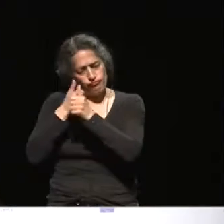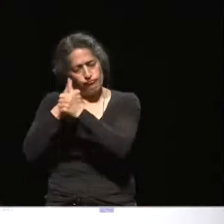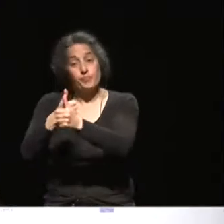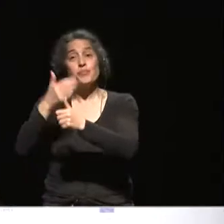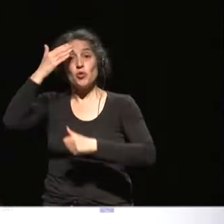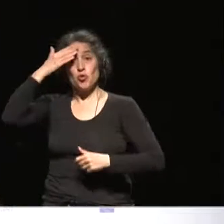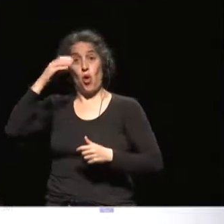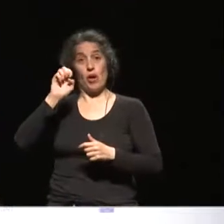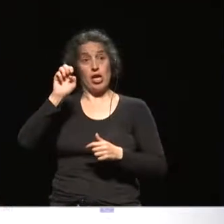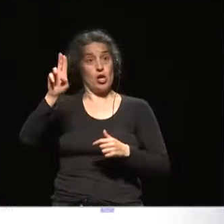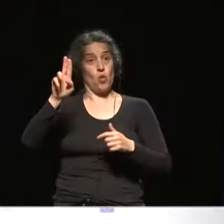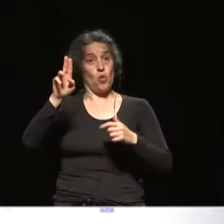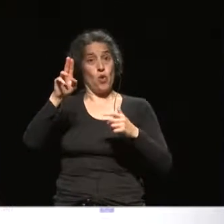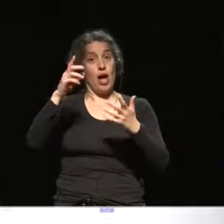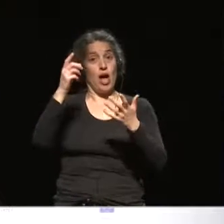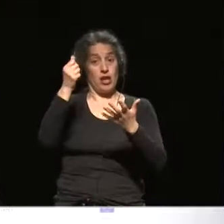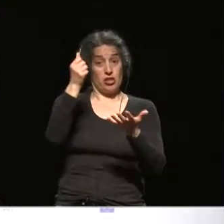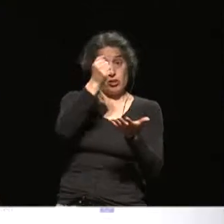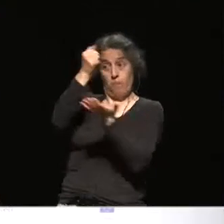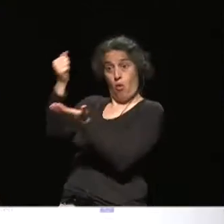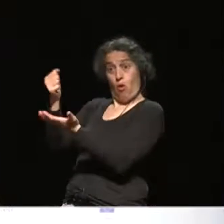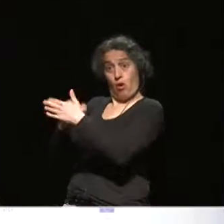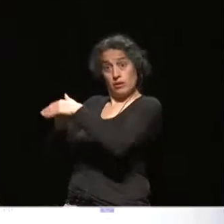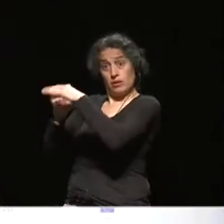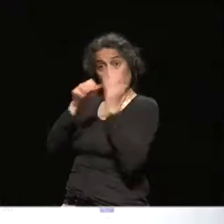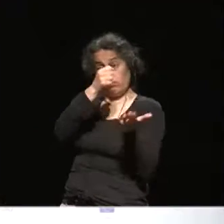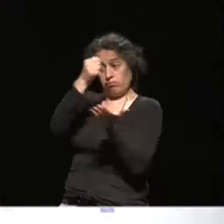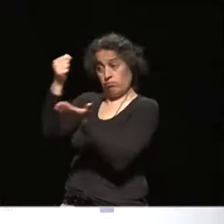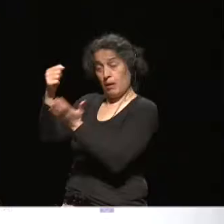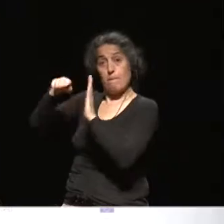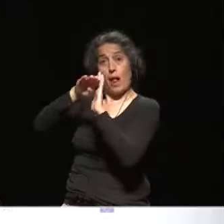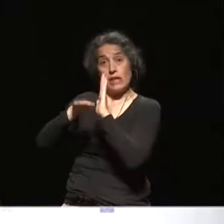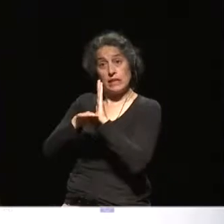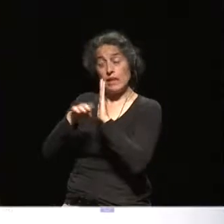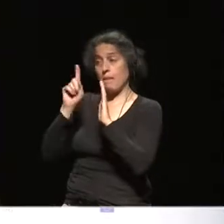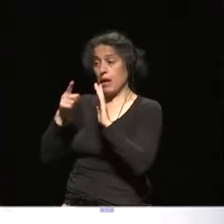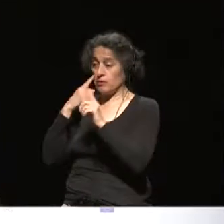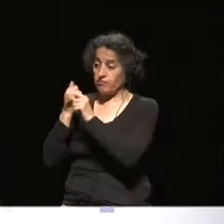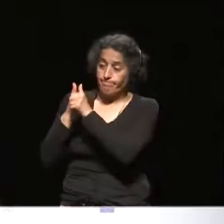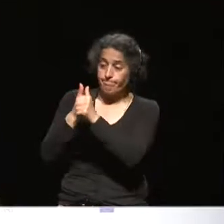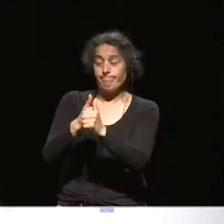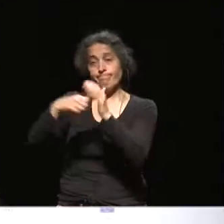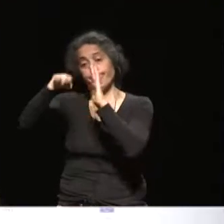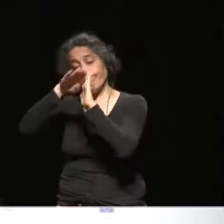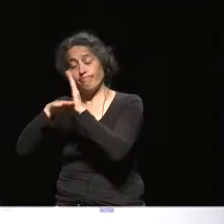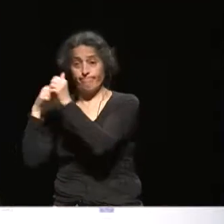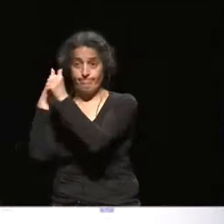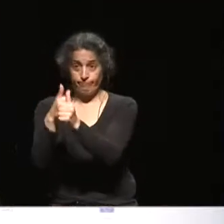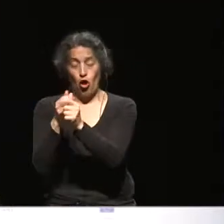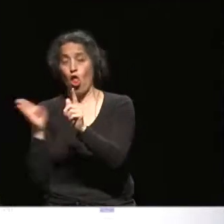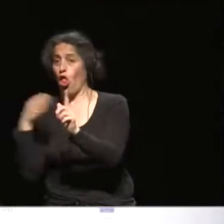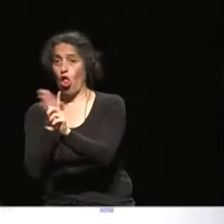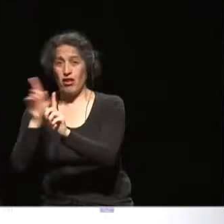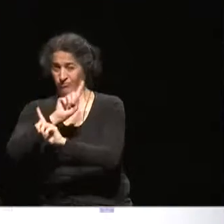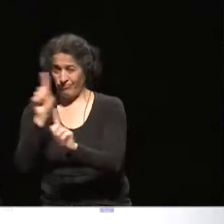support policy. So my question very briefly is, to what extent there have already been measures to ensure